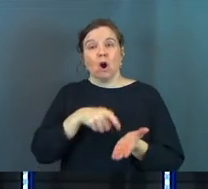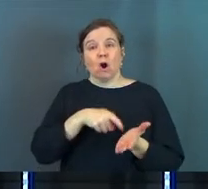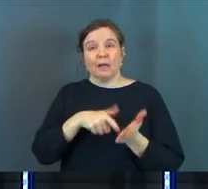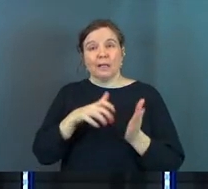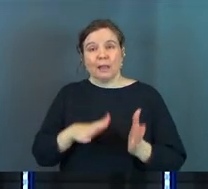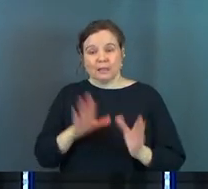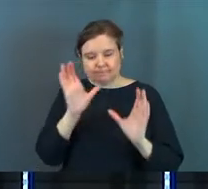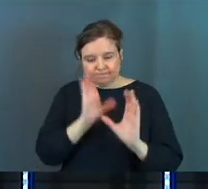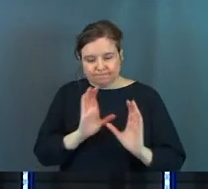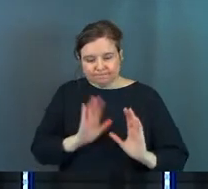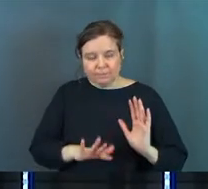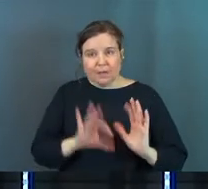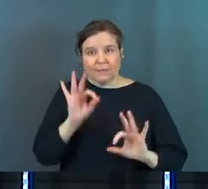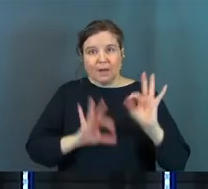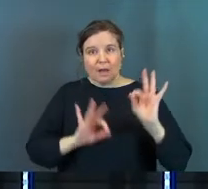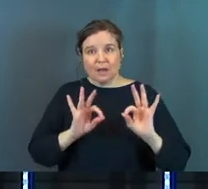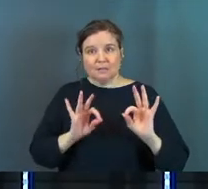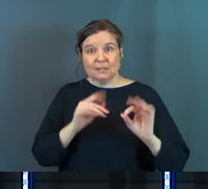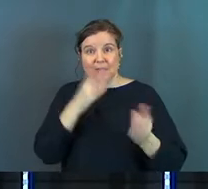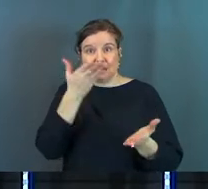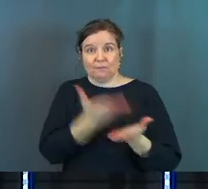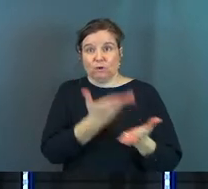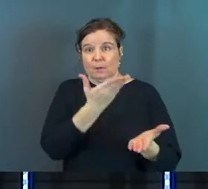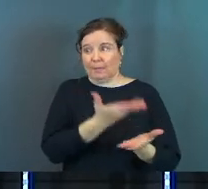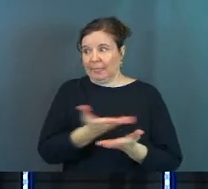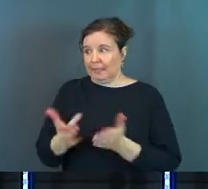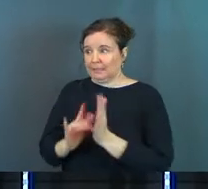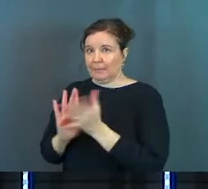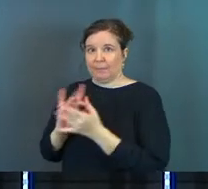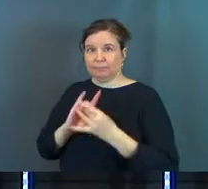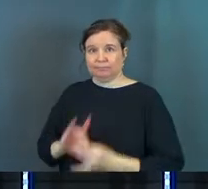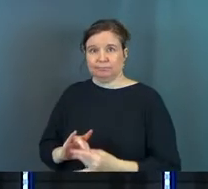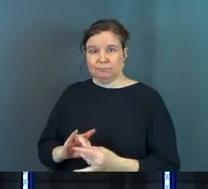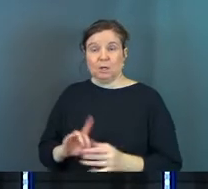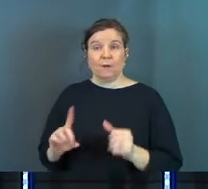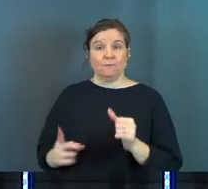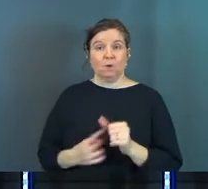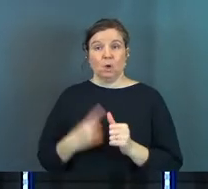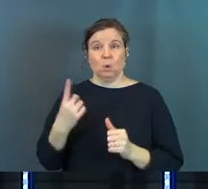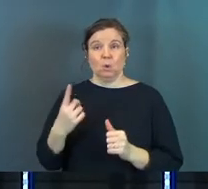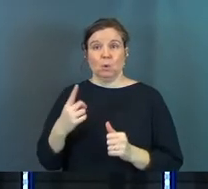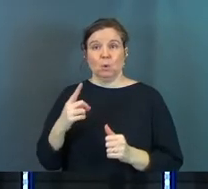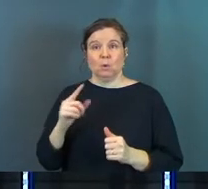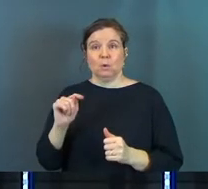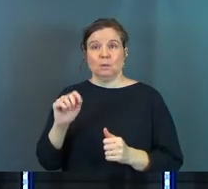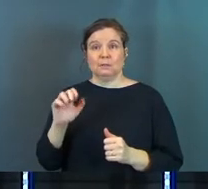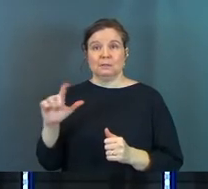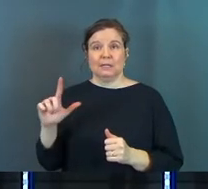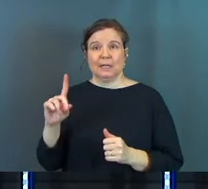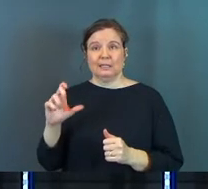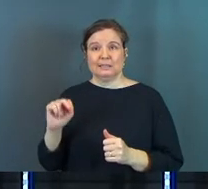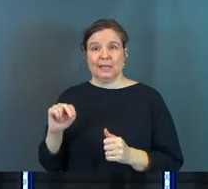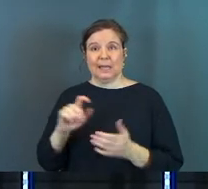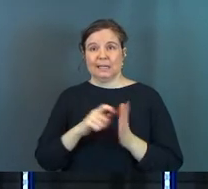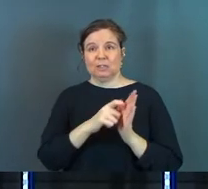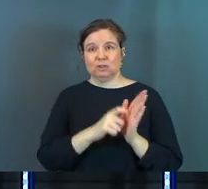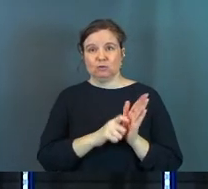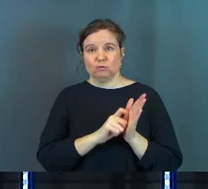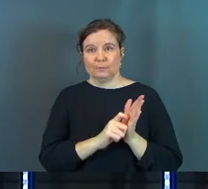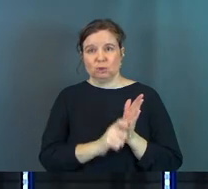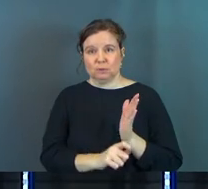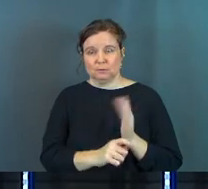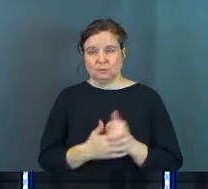archaeological finds that affirm stuff in your Bible. The very first one is the Tel Dan inscription.